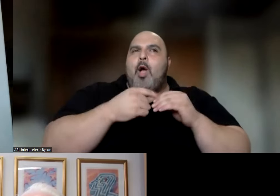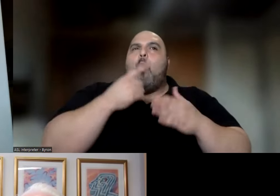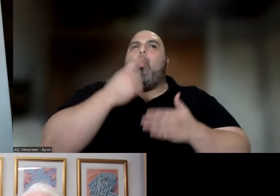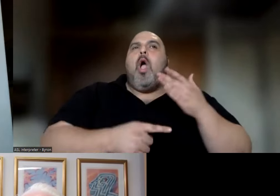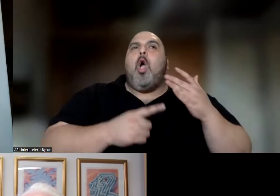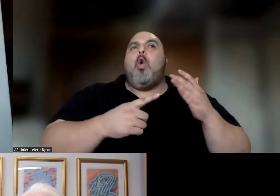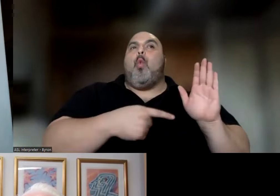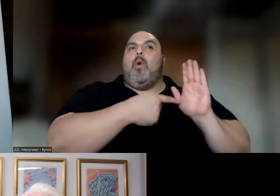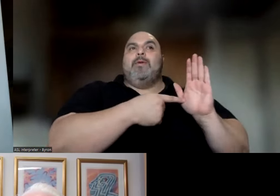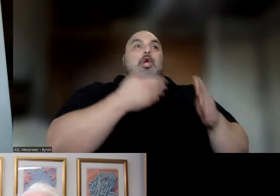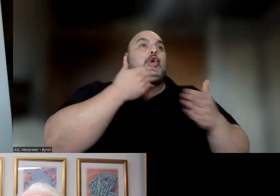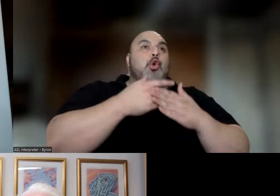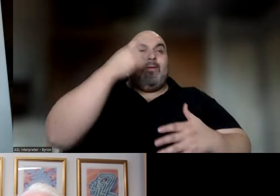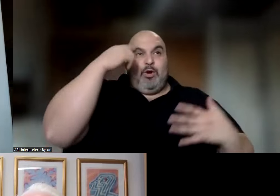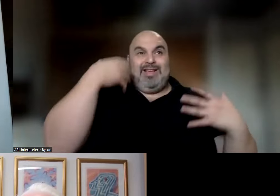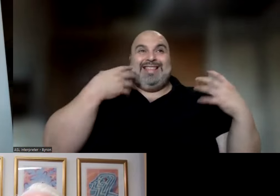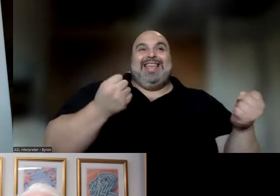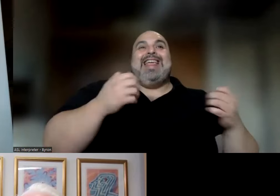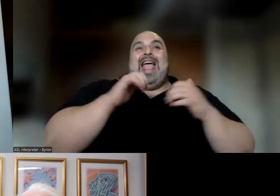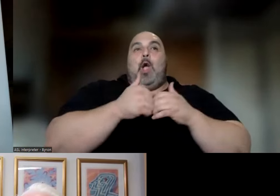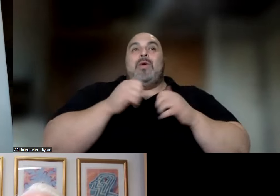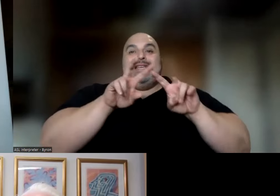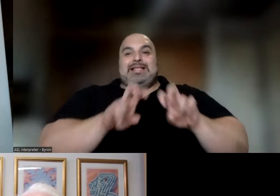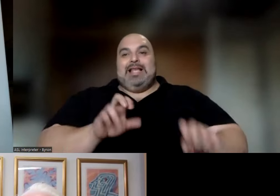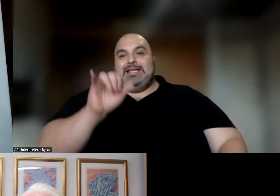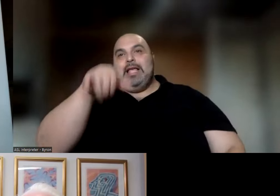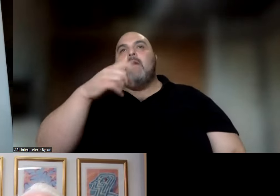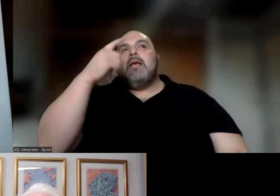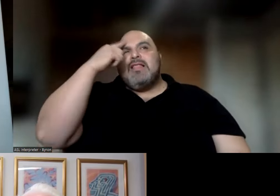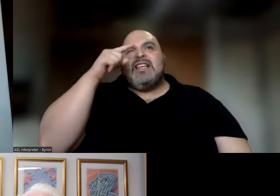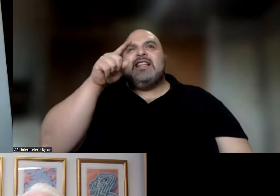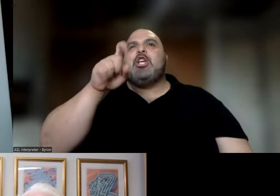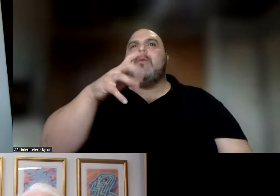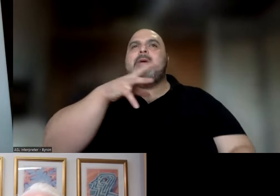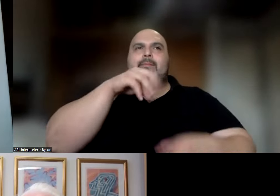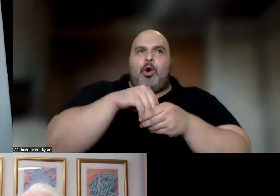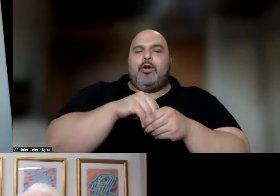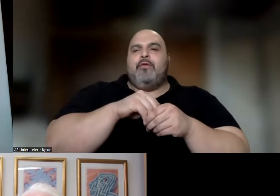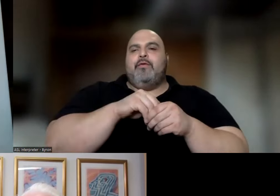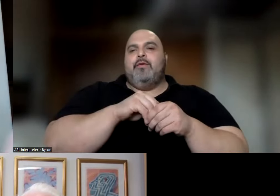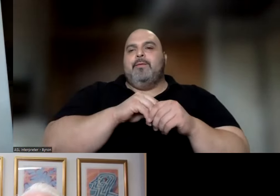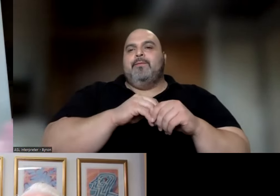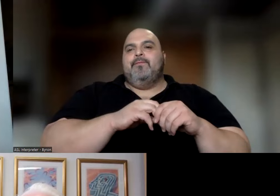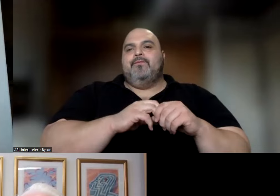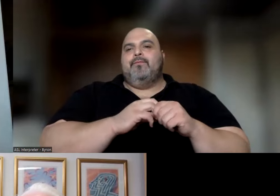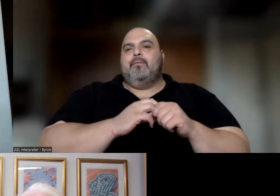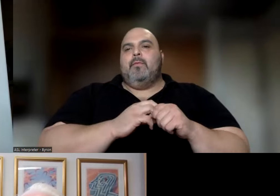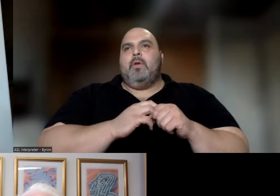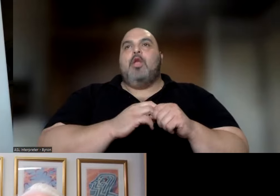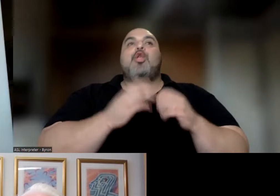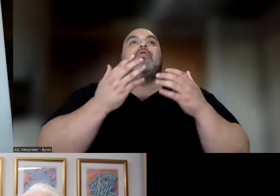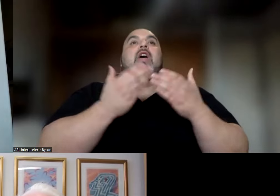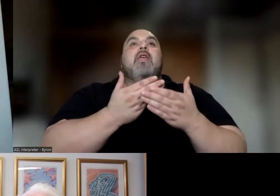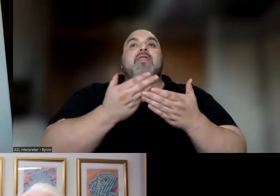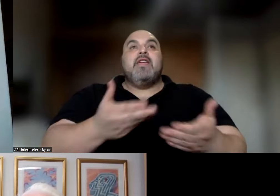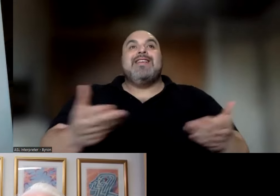good brain health and how we might assess that, but thinking that that should be part of the things that are looked